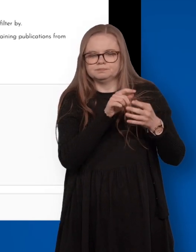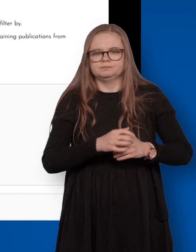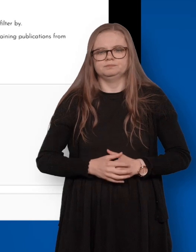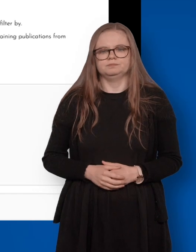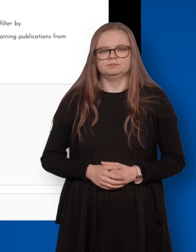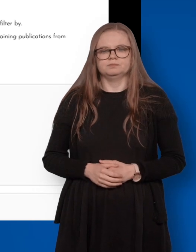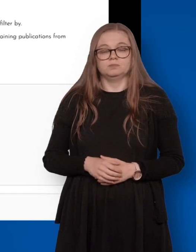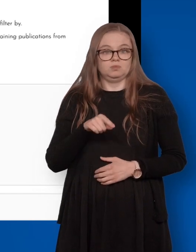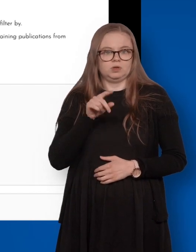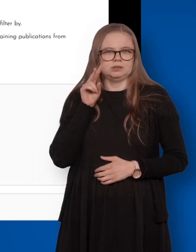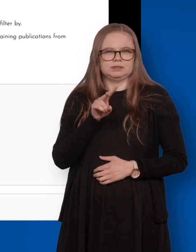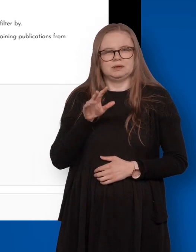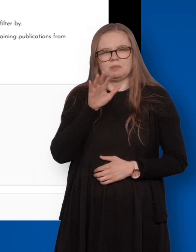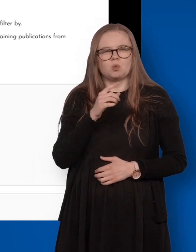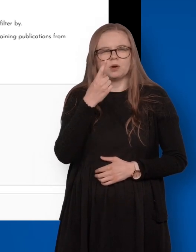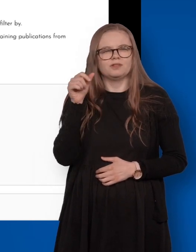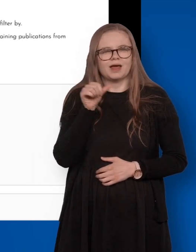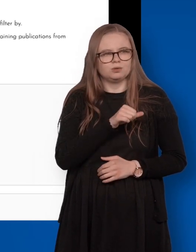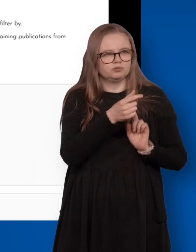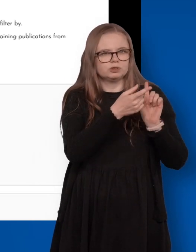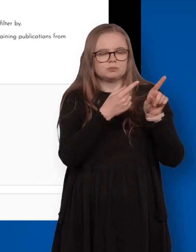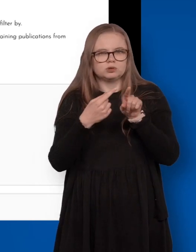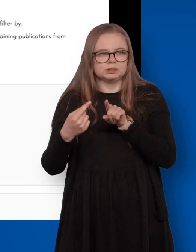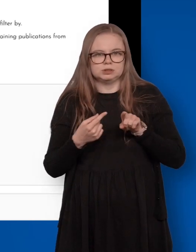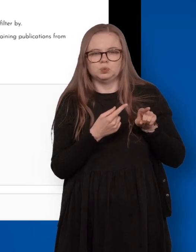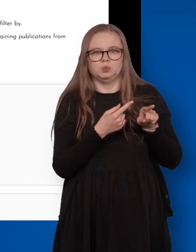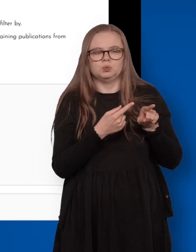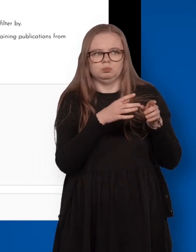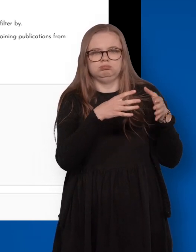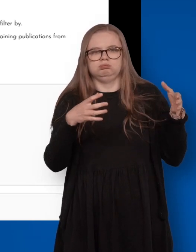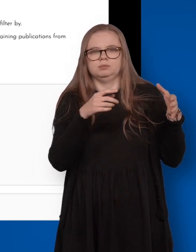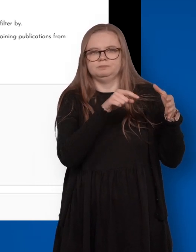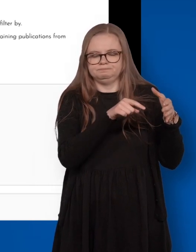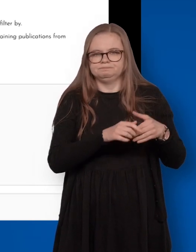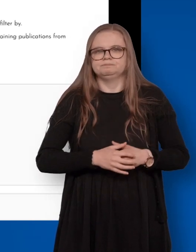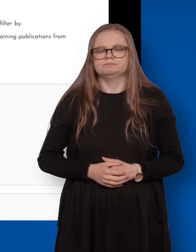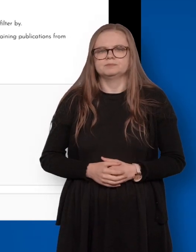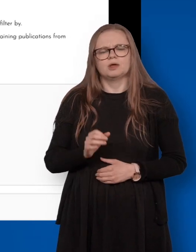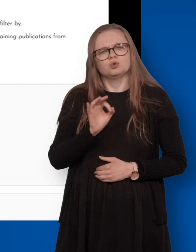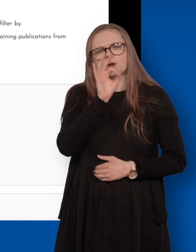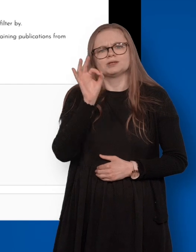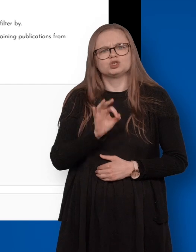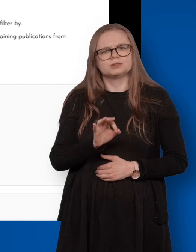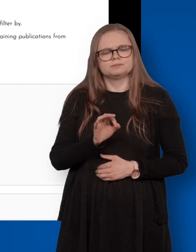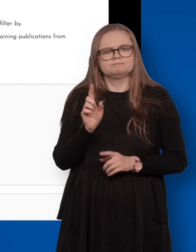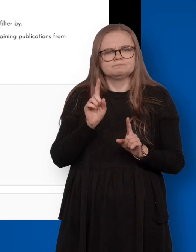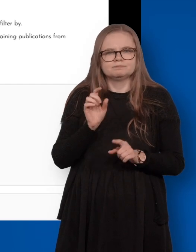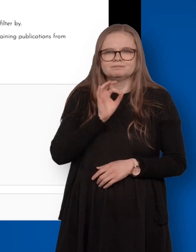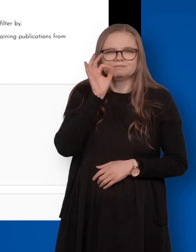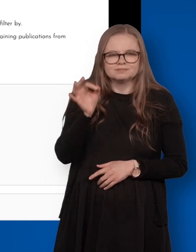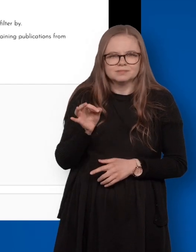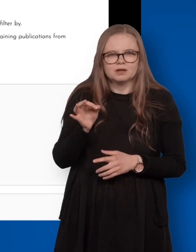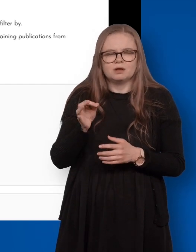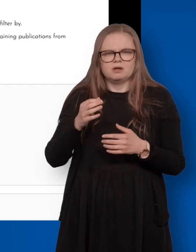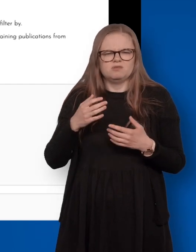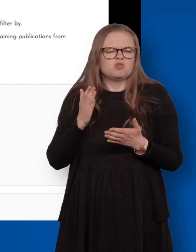is around about 1,000 responses. And the question is, it prompts an unstructured response. So